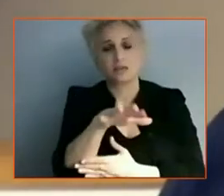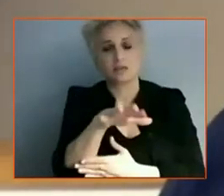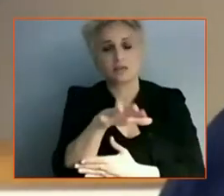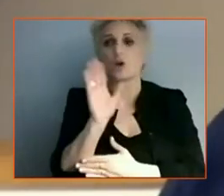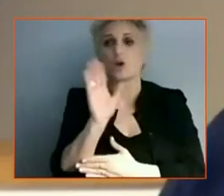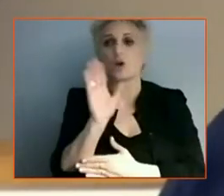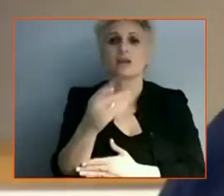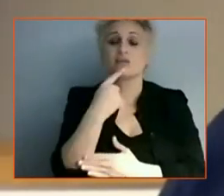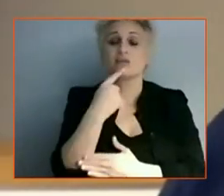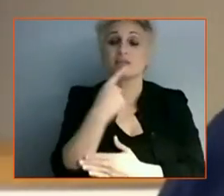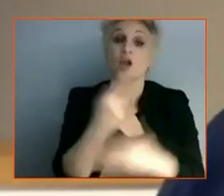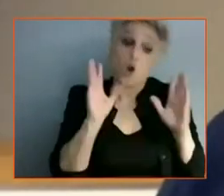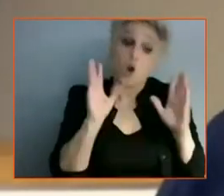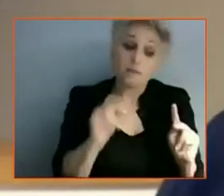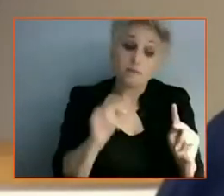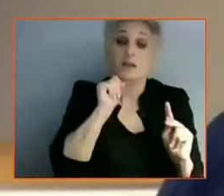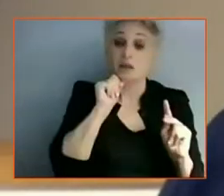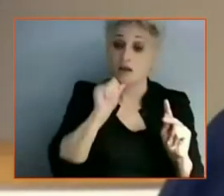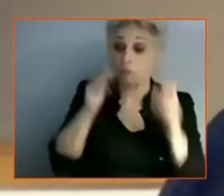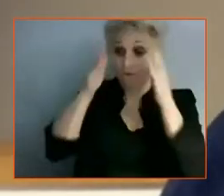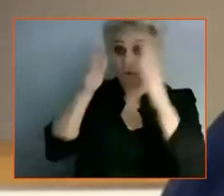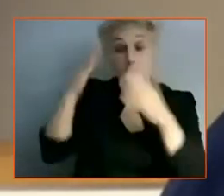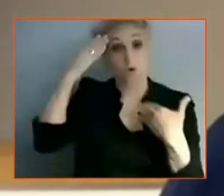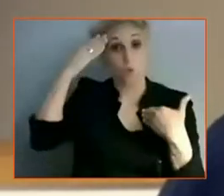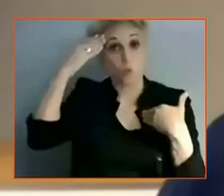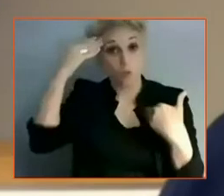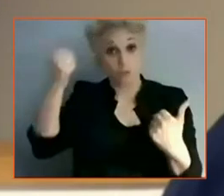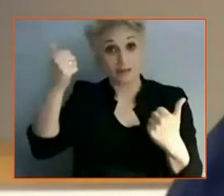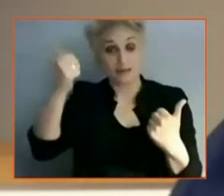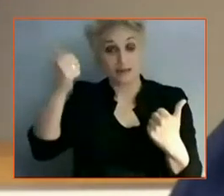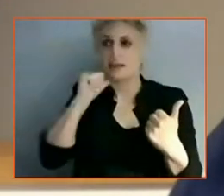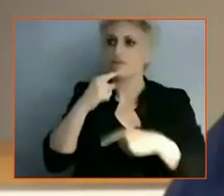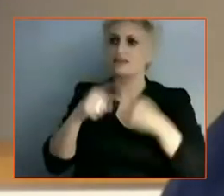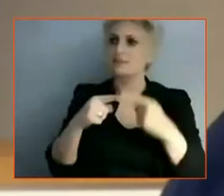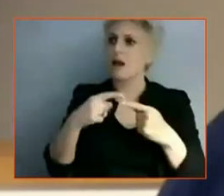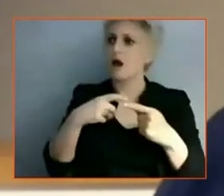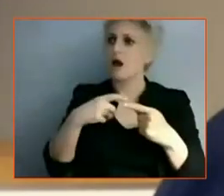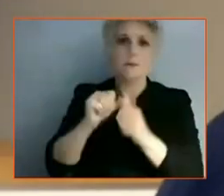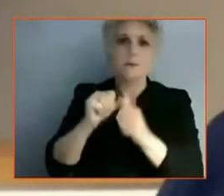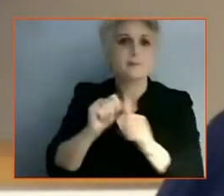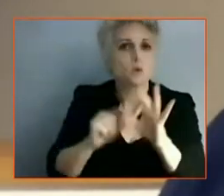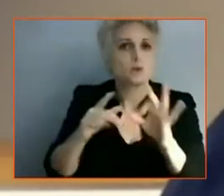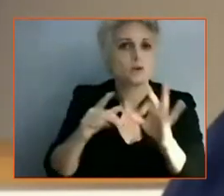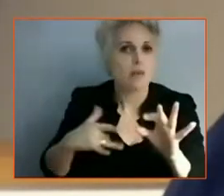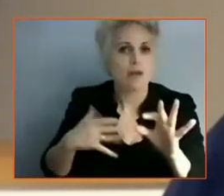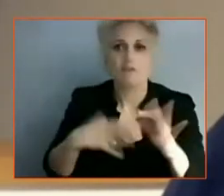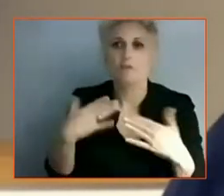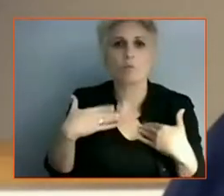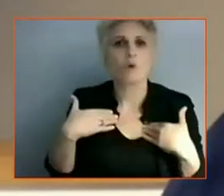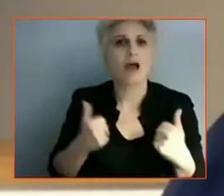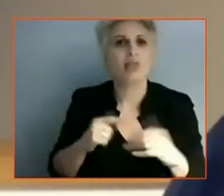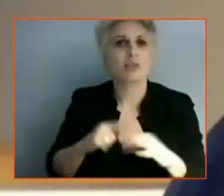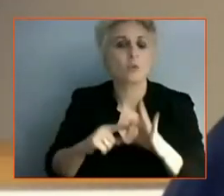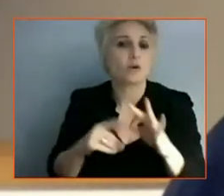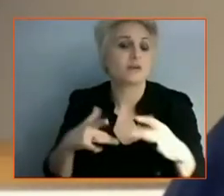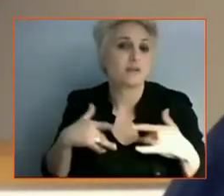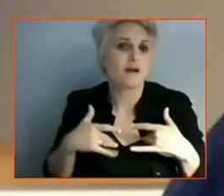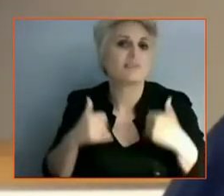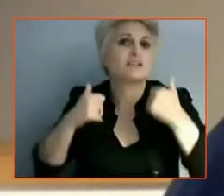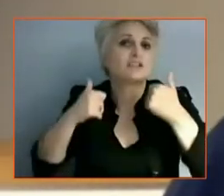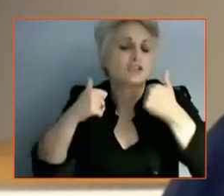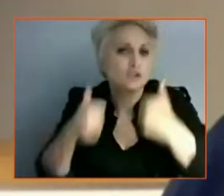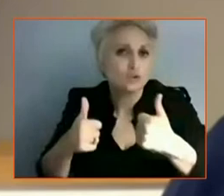actually, you know, having a better quality of life, a more healthy quality of life, okay, that's a good thing. That's substantial. That is